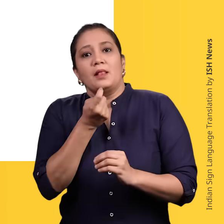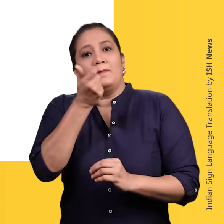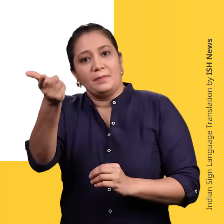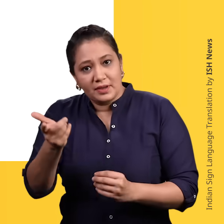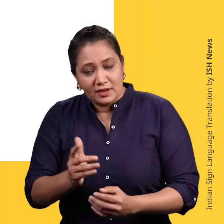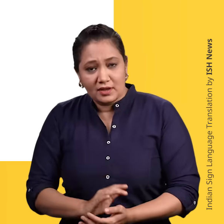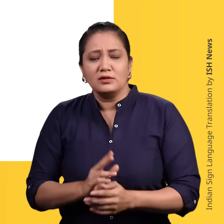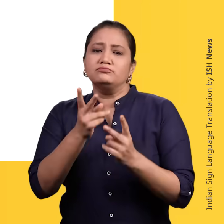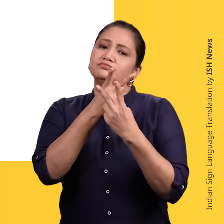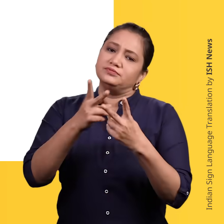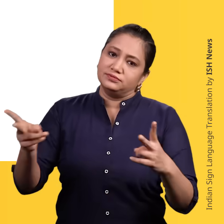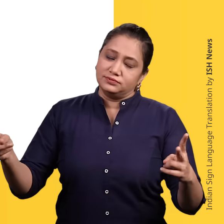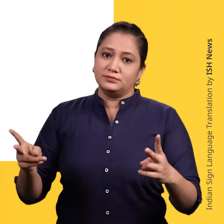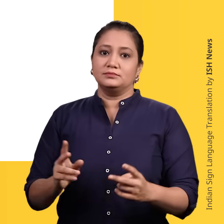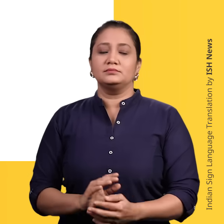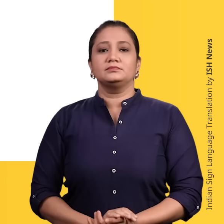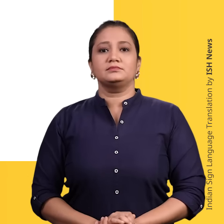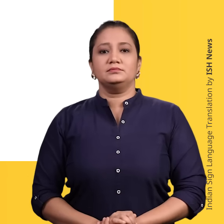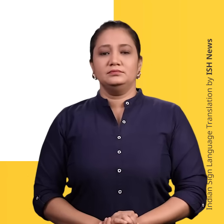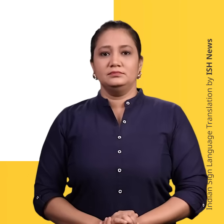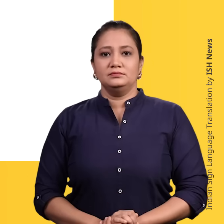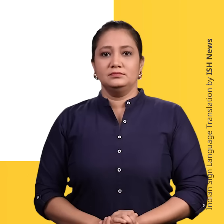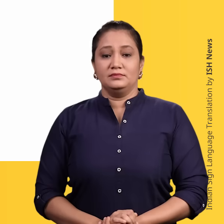bill payments, etc.